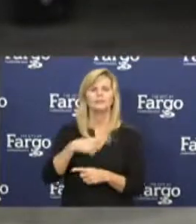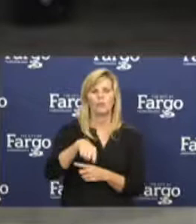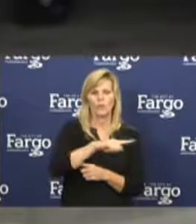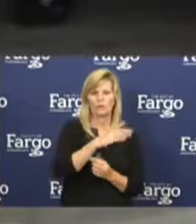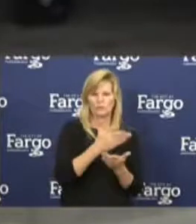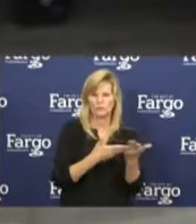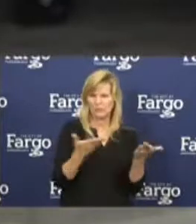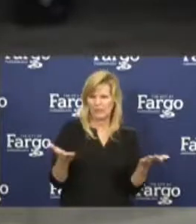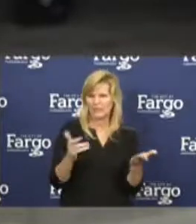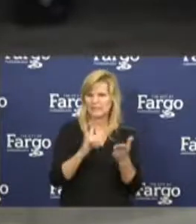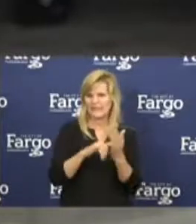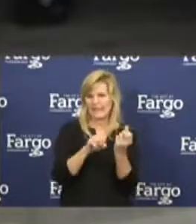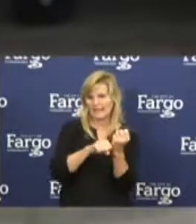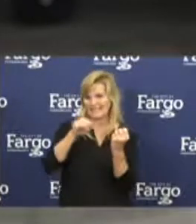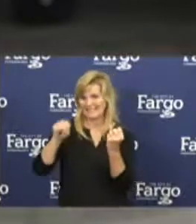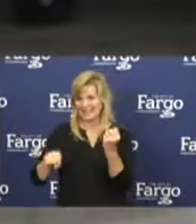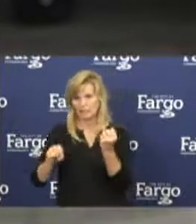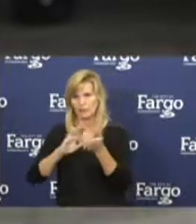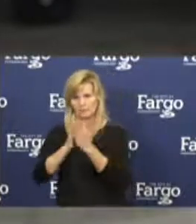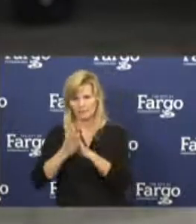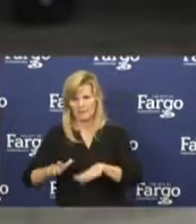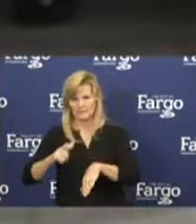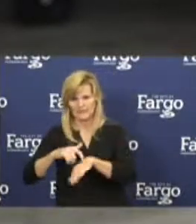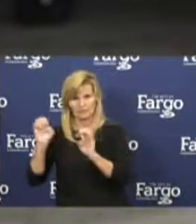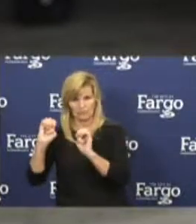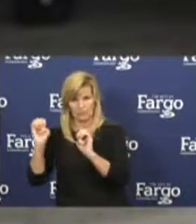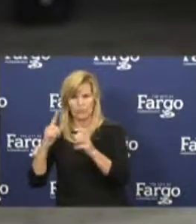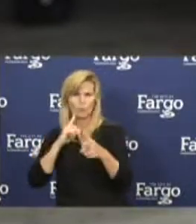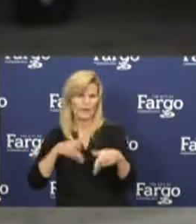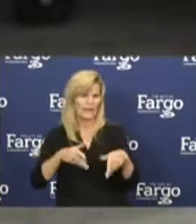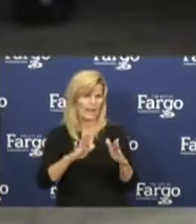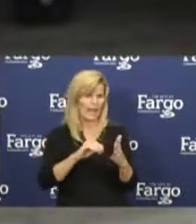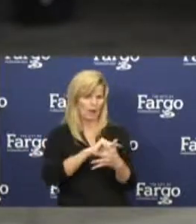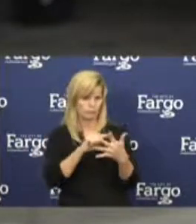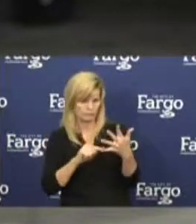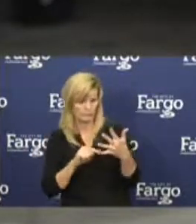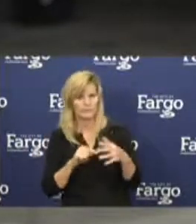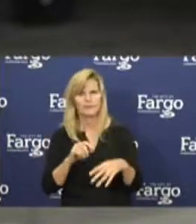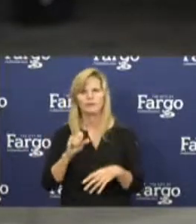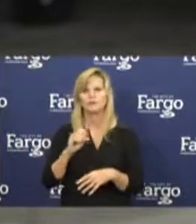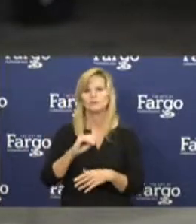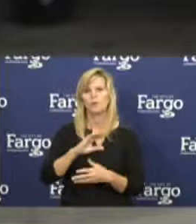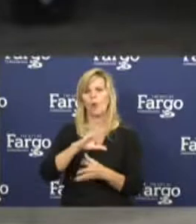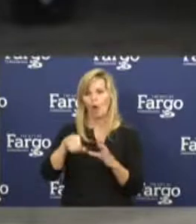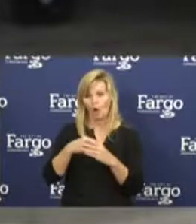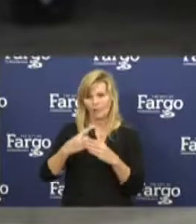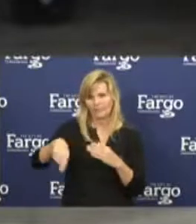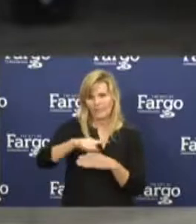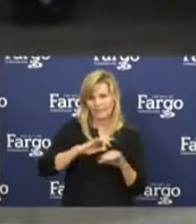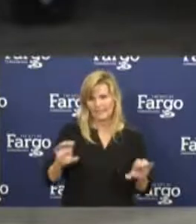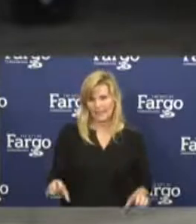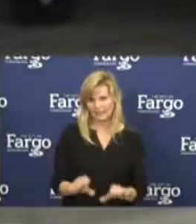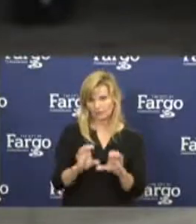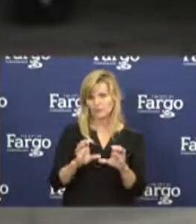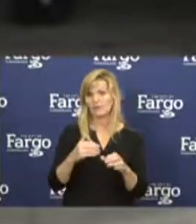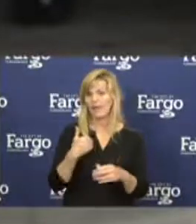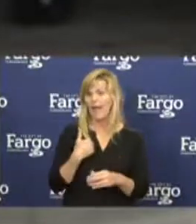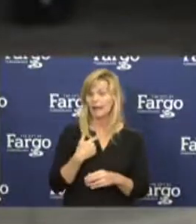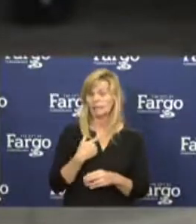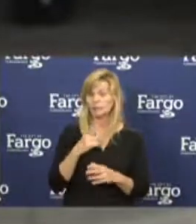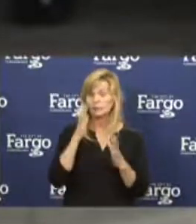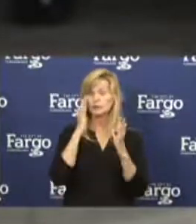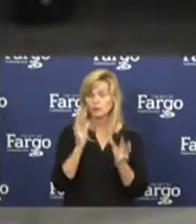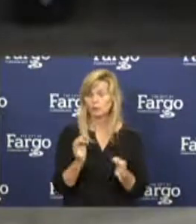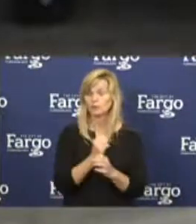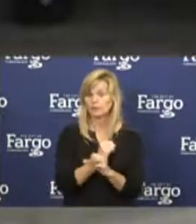that extension of the peacetime emergency allows. So all these actions have certainly saved